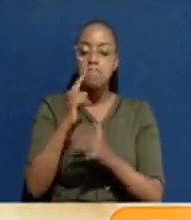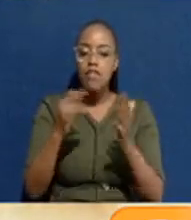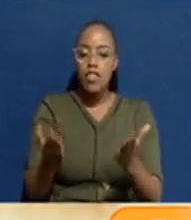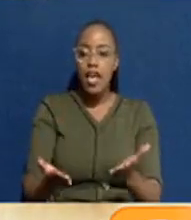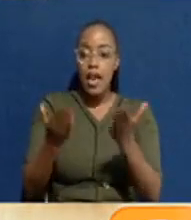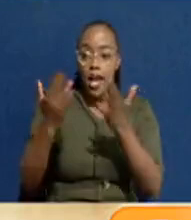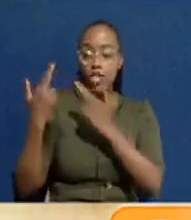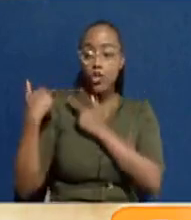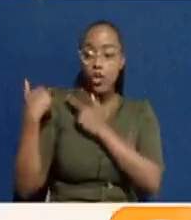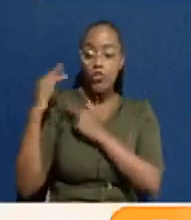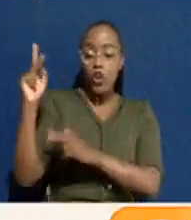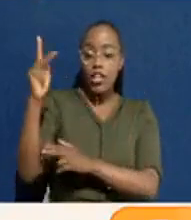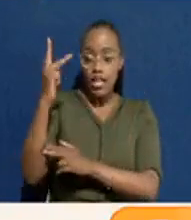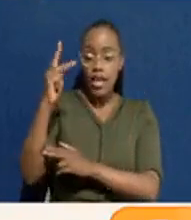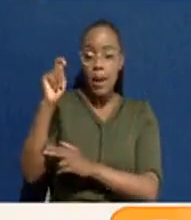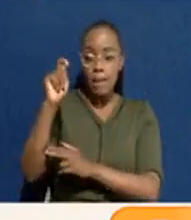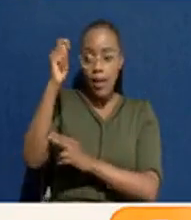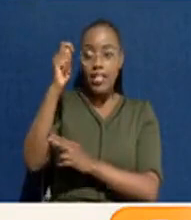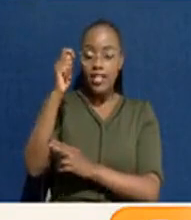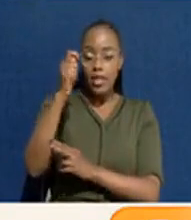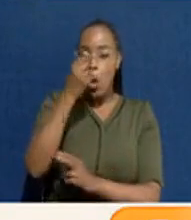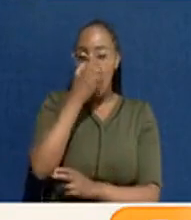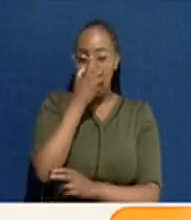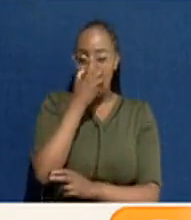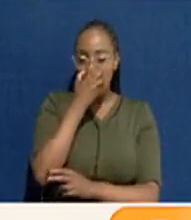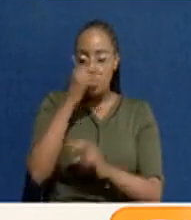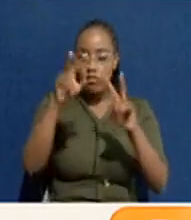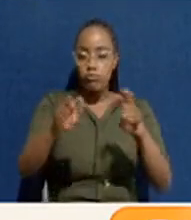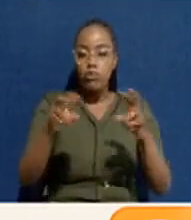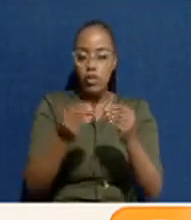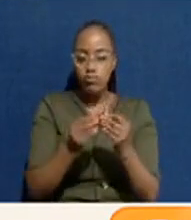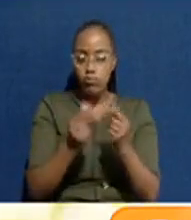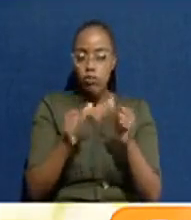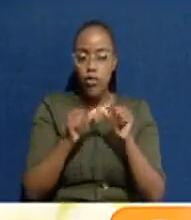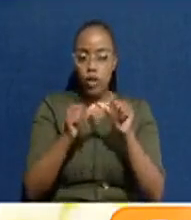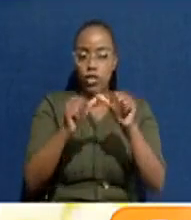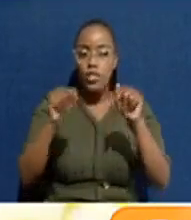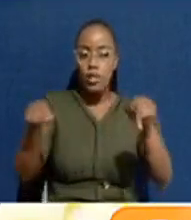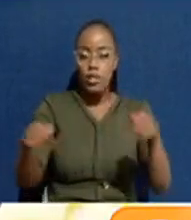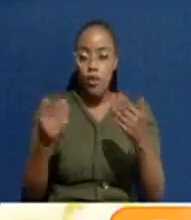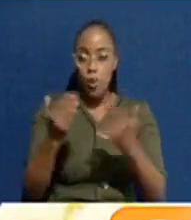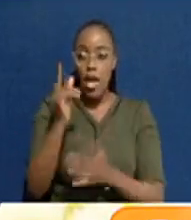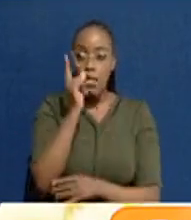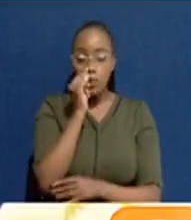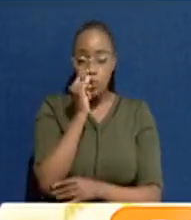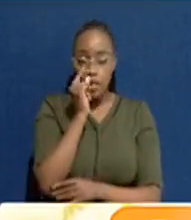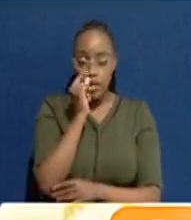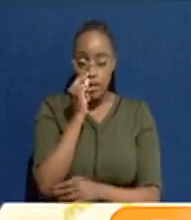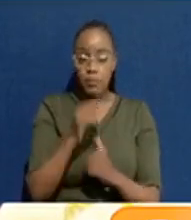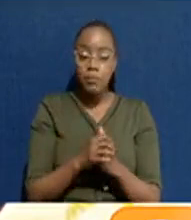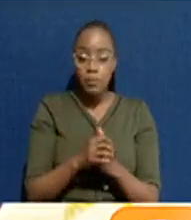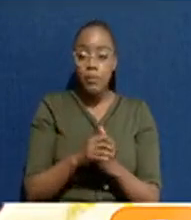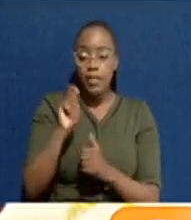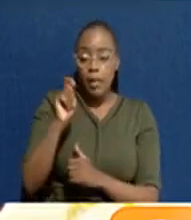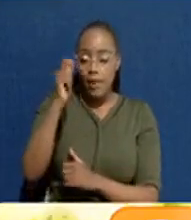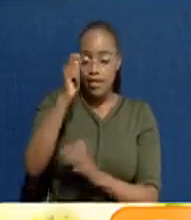role for Kenya and President William Ruto in the search for a resolution of the ongoing conflict in Sudan. Heads of